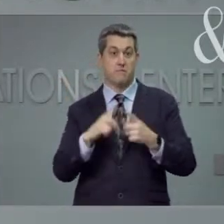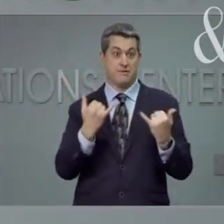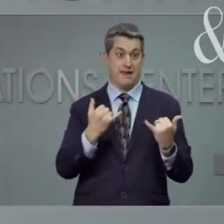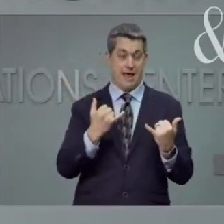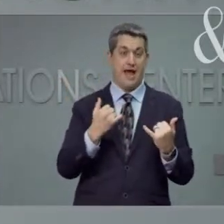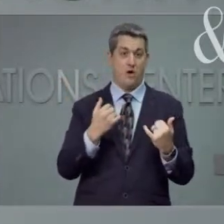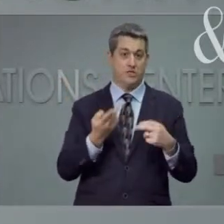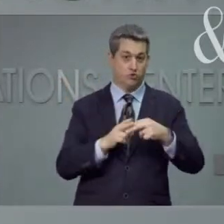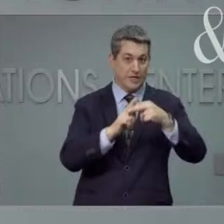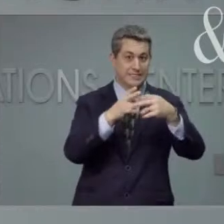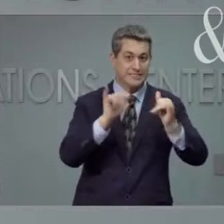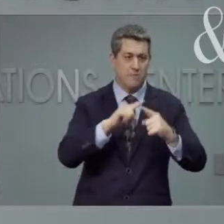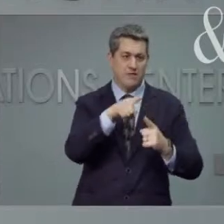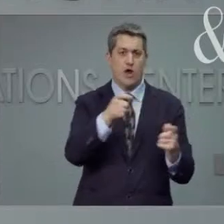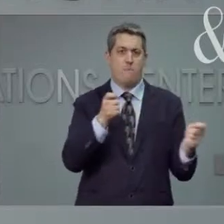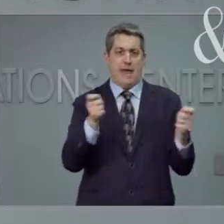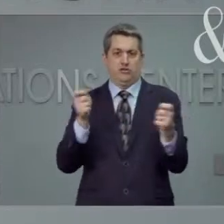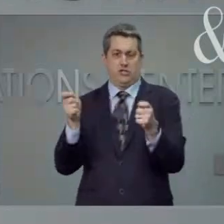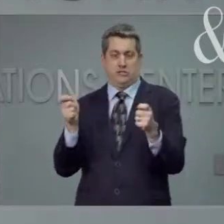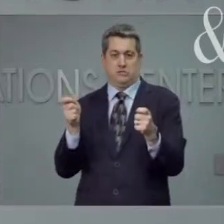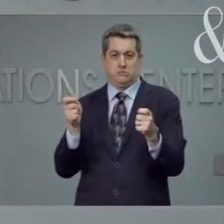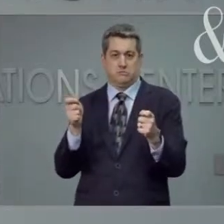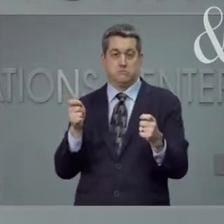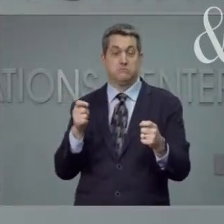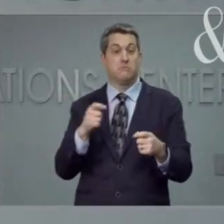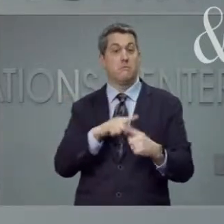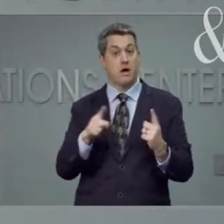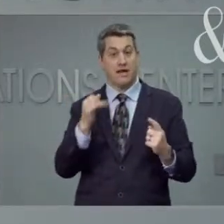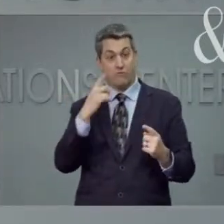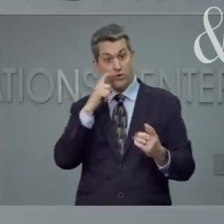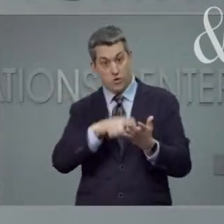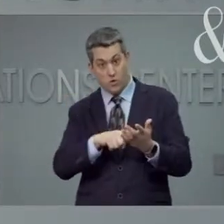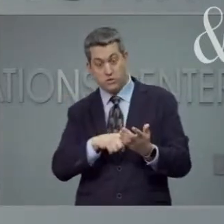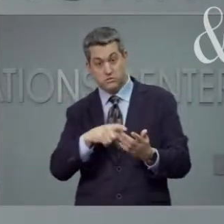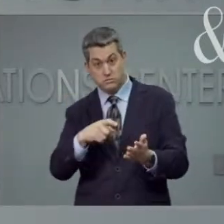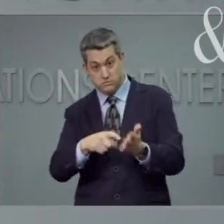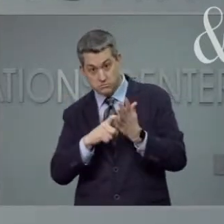and we're going to put health and safety number one. Do you want to add something? Okay.